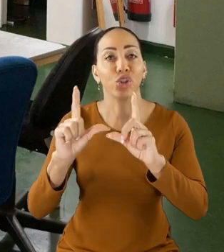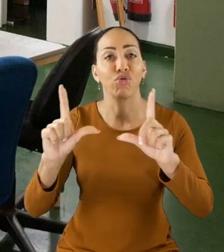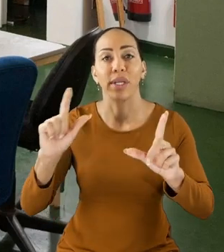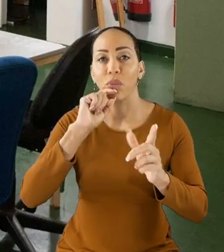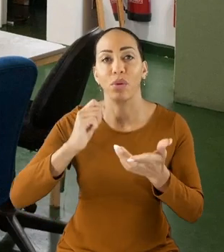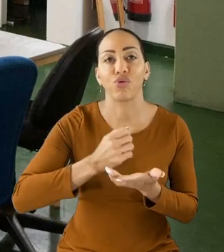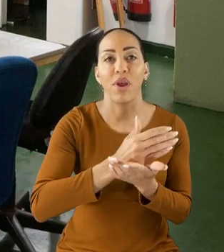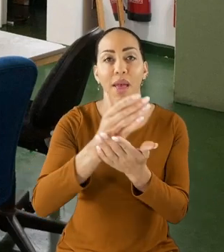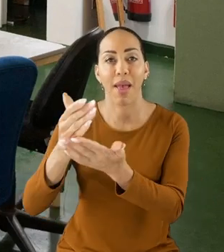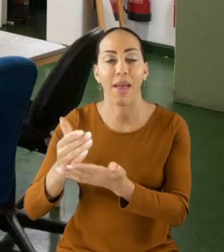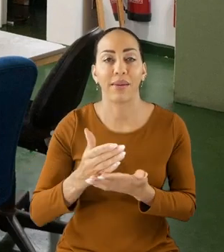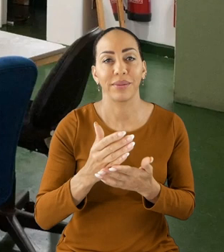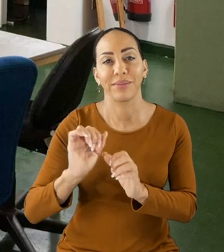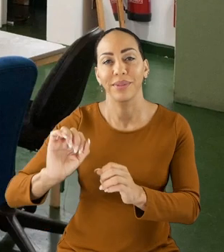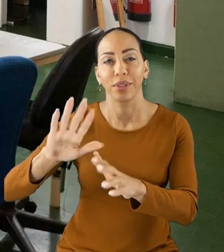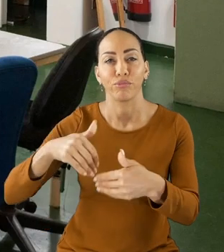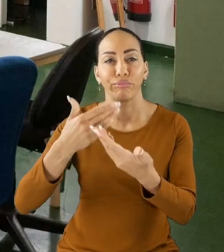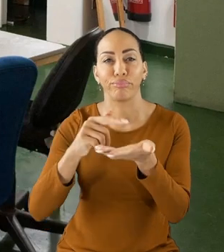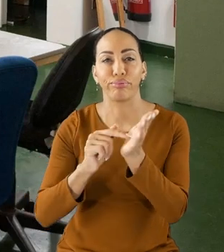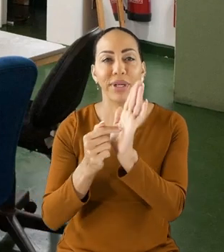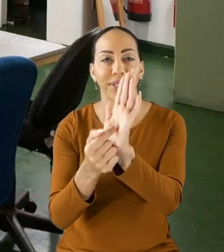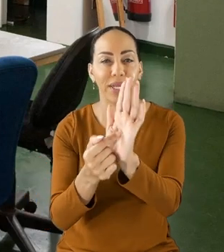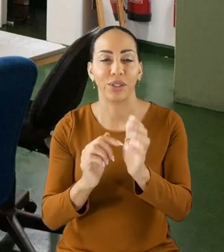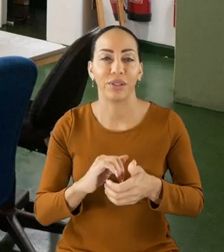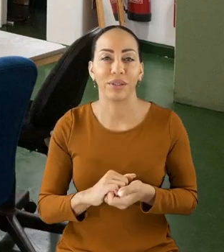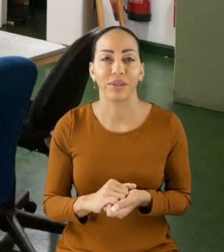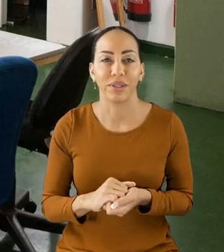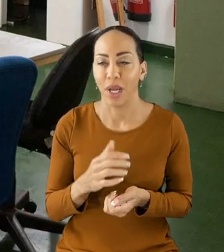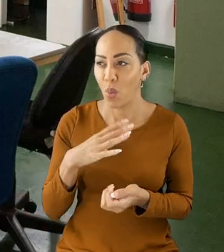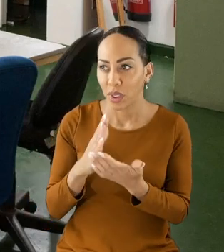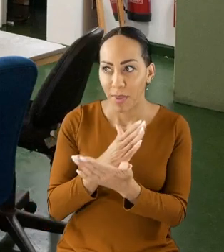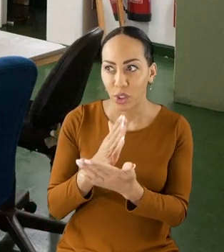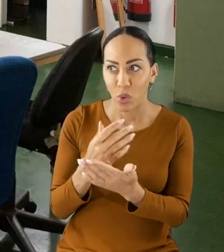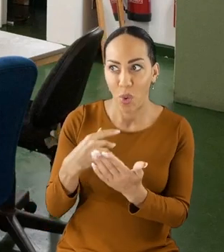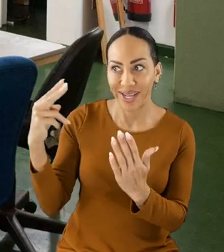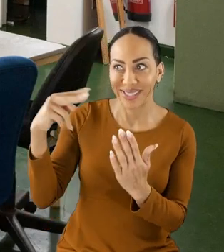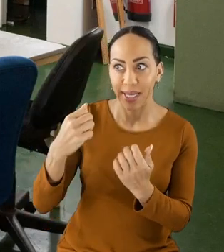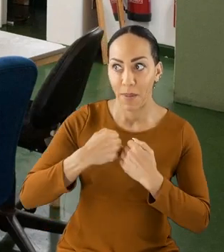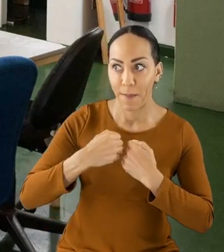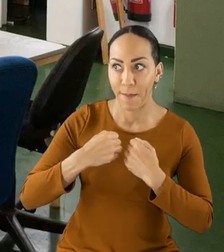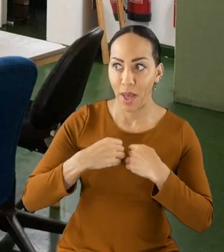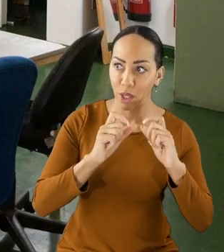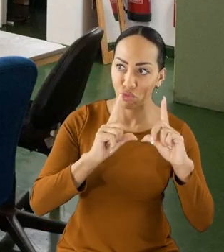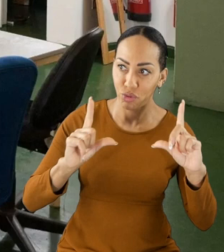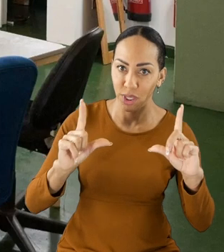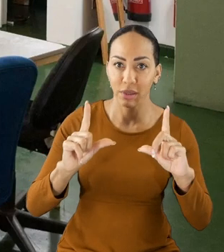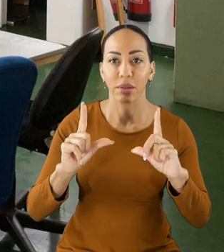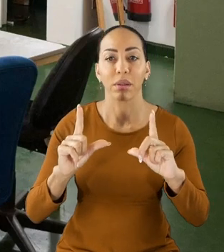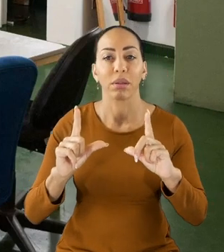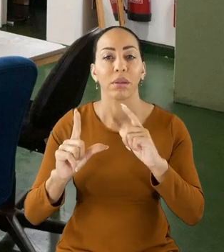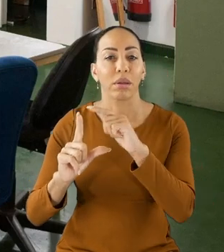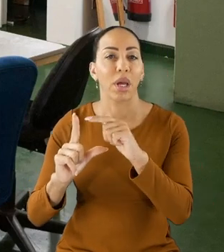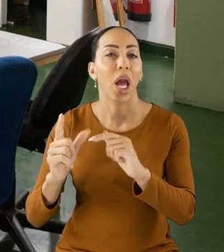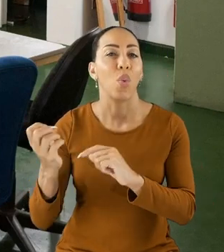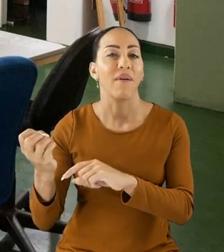share his screen and make the presentation. I want to make sure that I can see your presentation, Steve, on my screen. So I'm just going